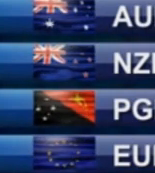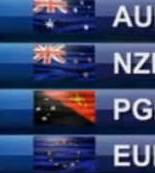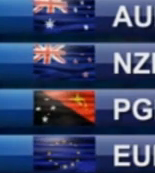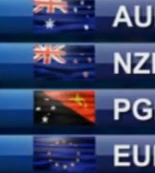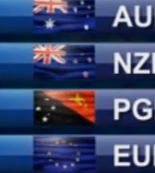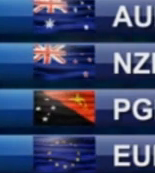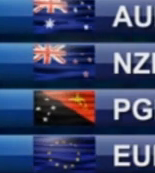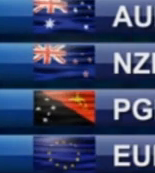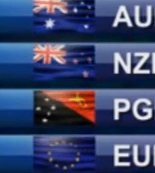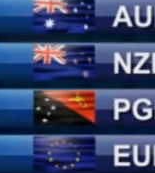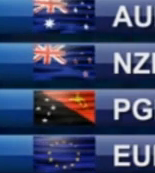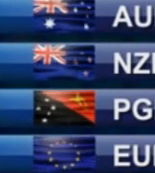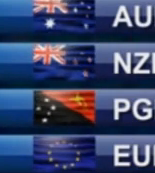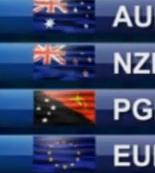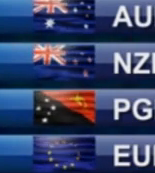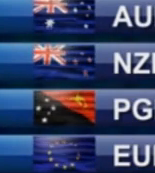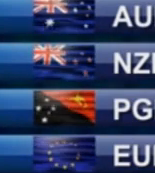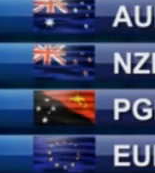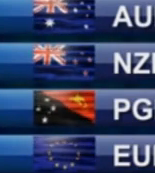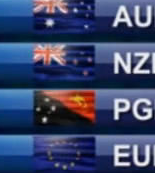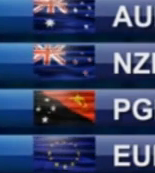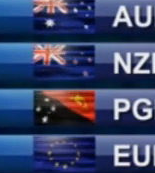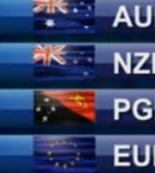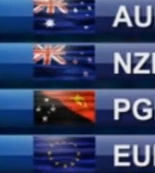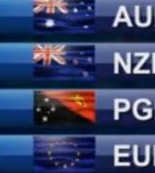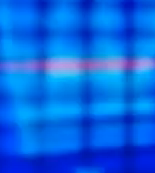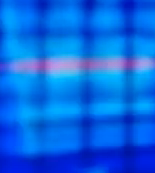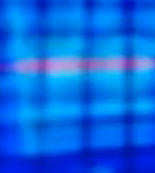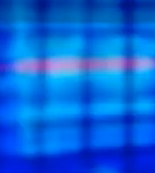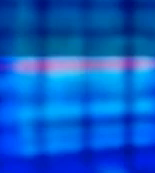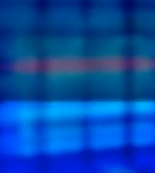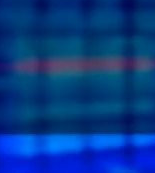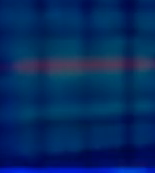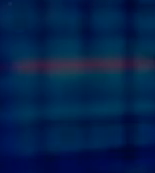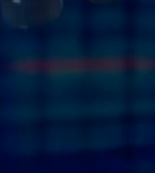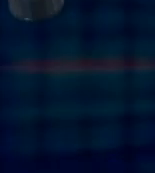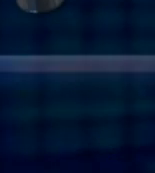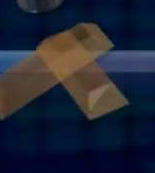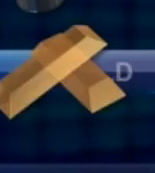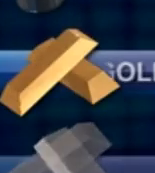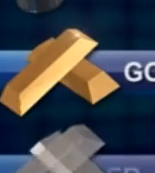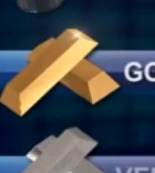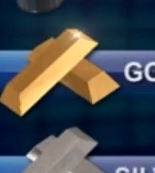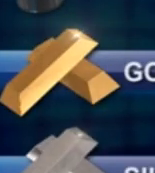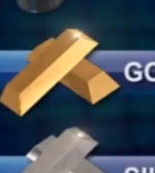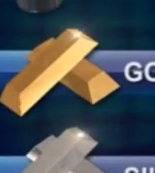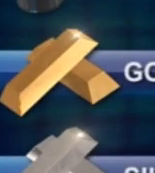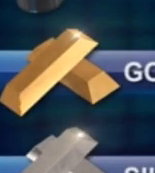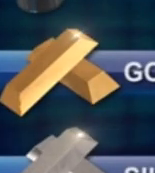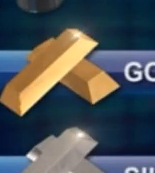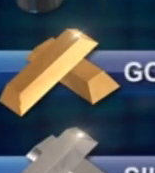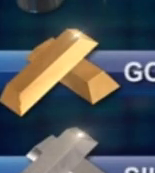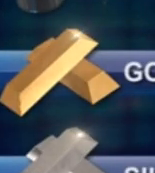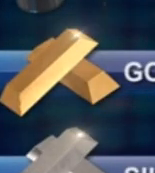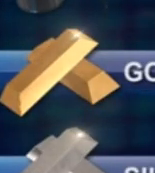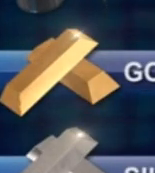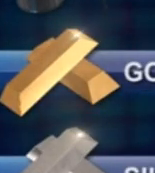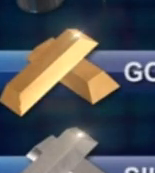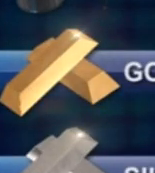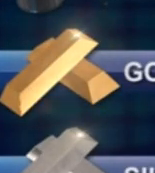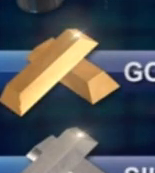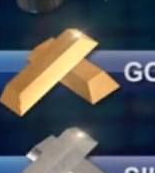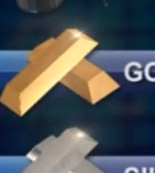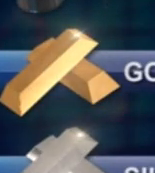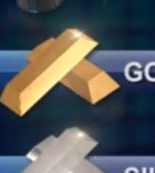yen, but was down versus the regional currencies and the euro. On the commodities market, oil prices dropped a little, remaining at over $64